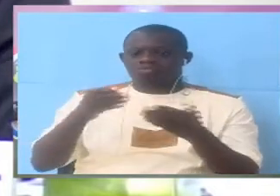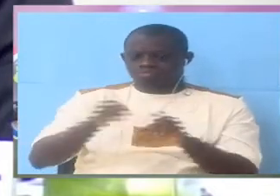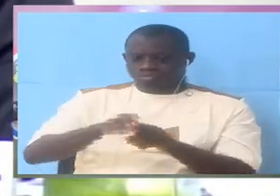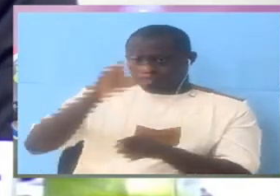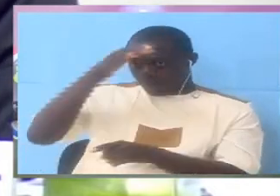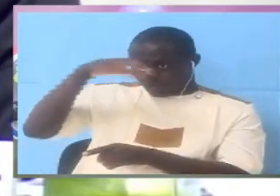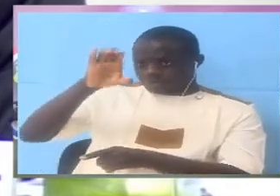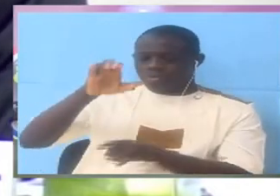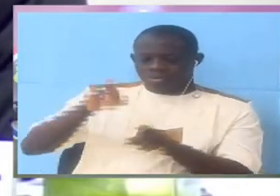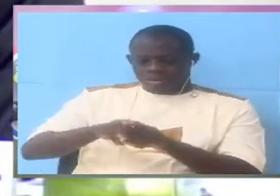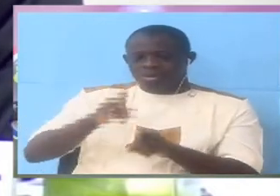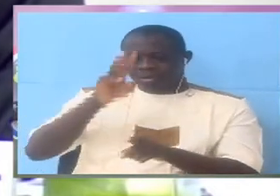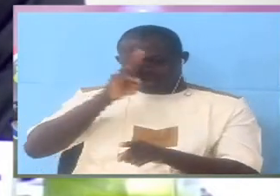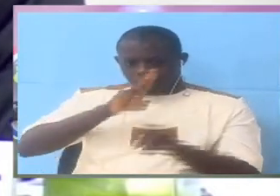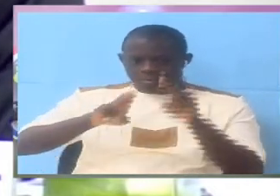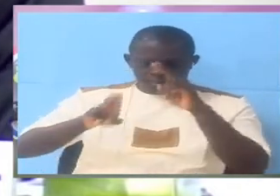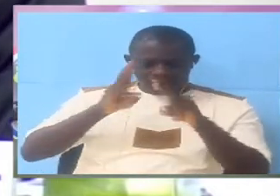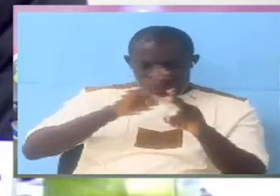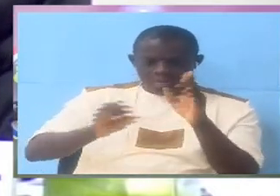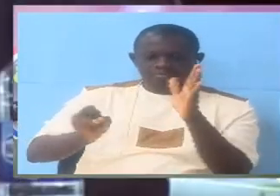findings.